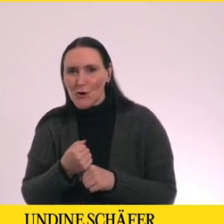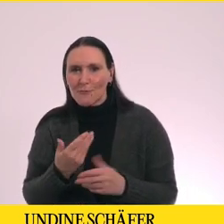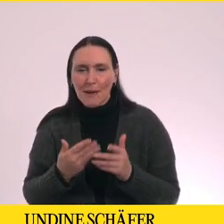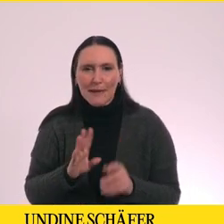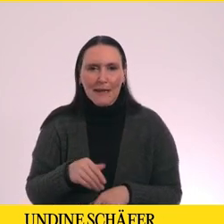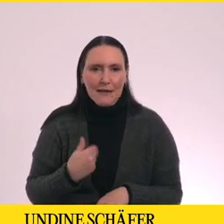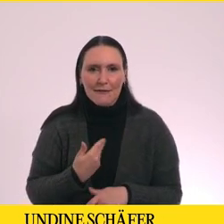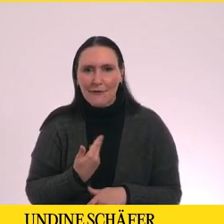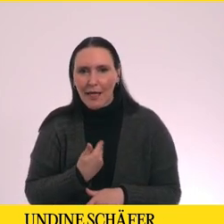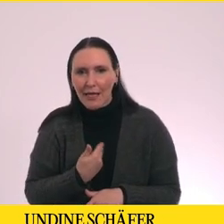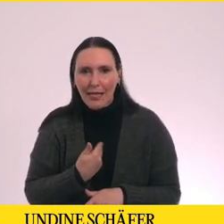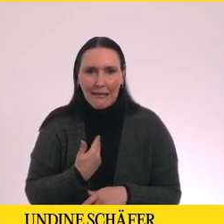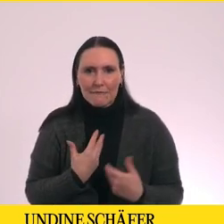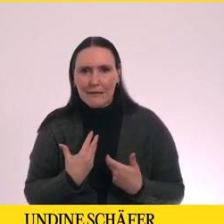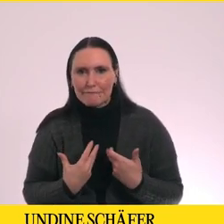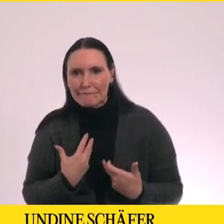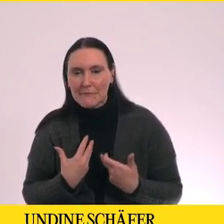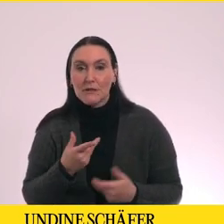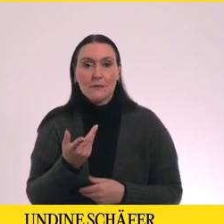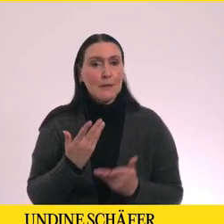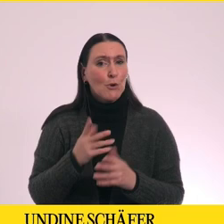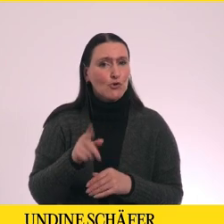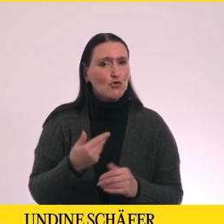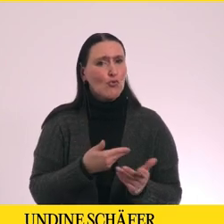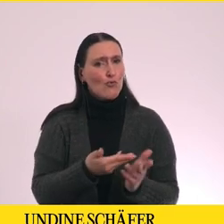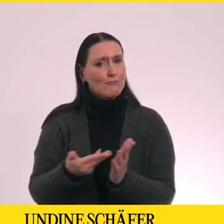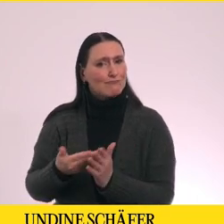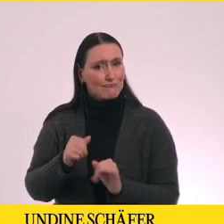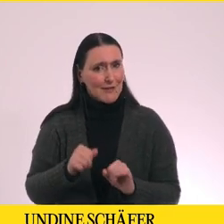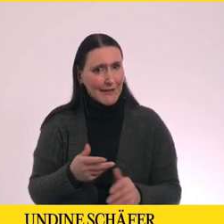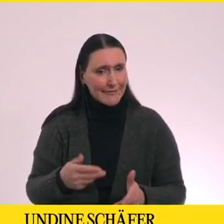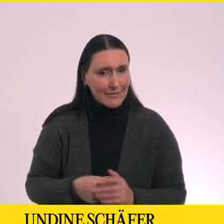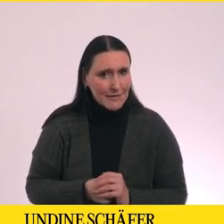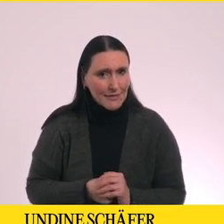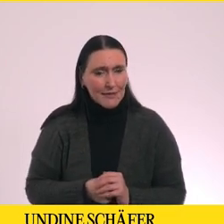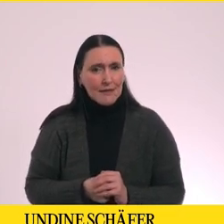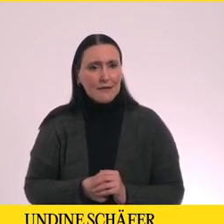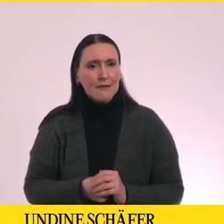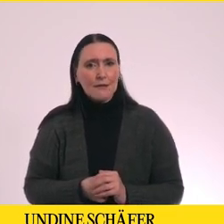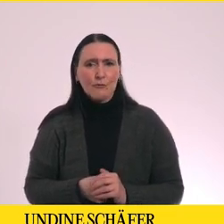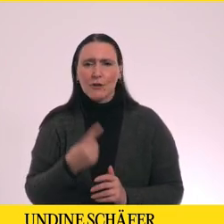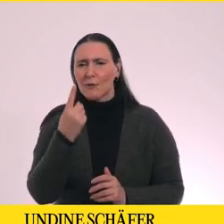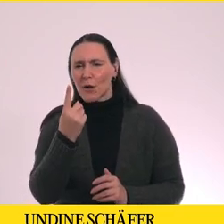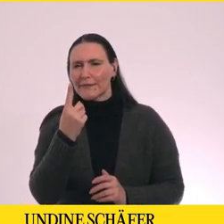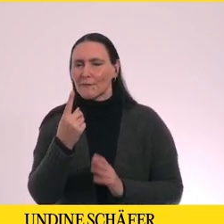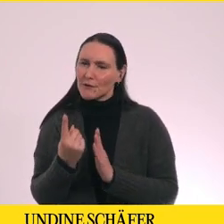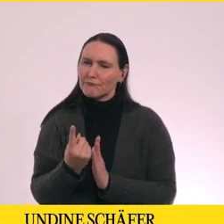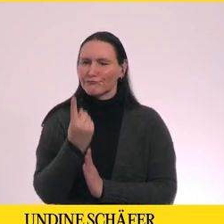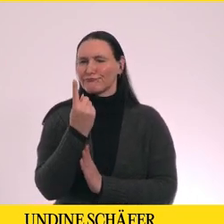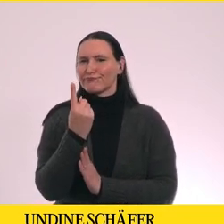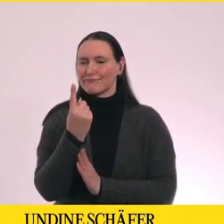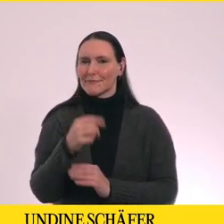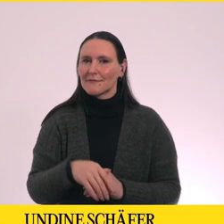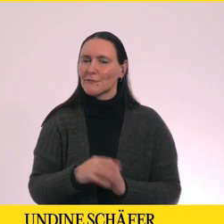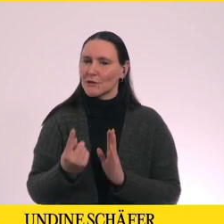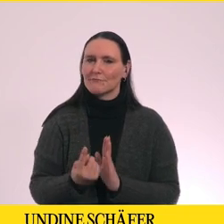different contributions to social justice. So if there was one thing that you wanted to highlight, what might that be? Is a question,